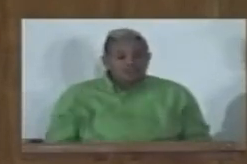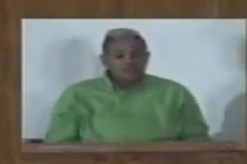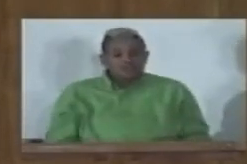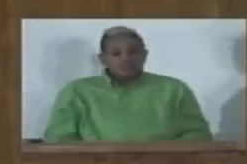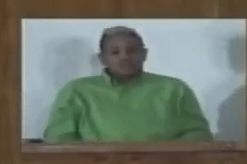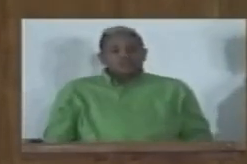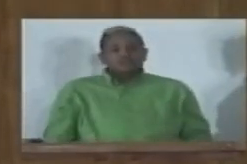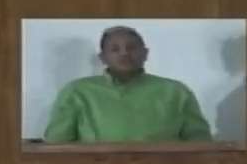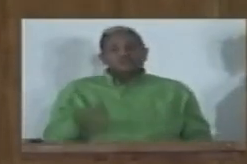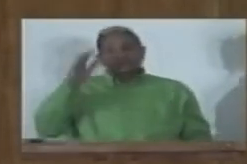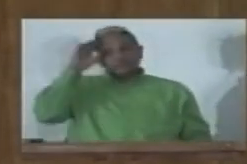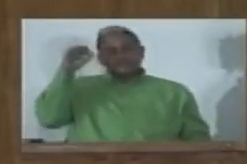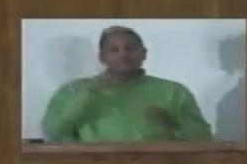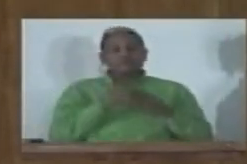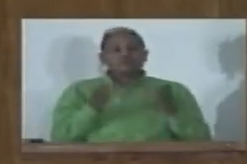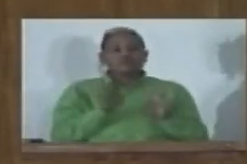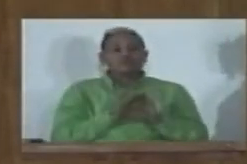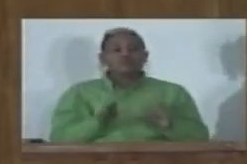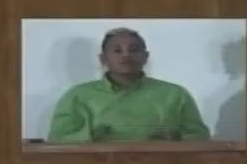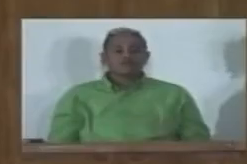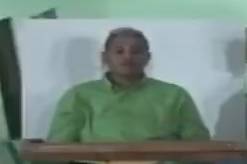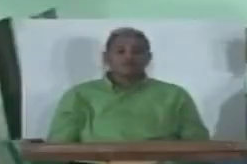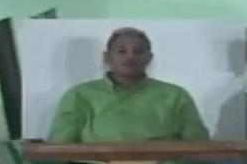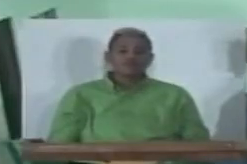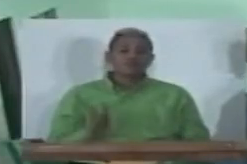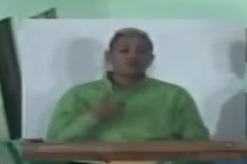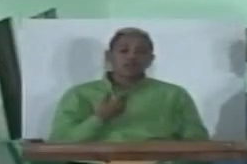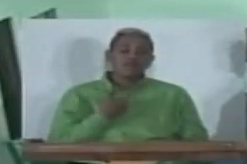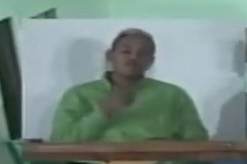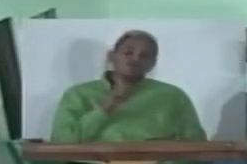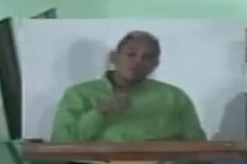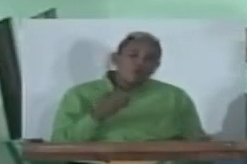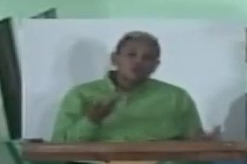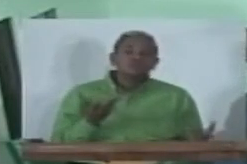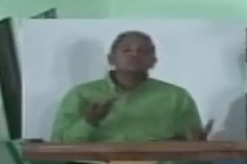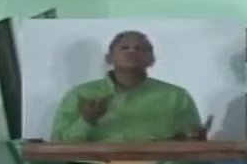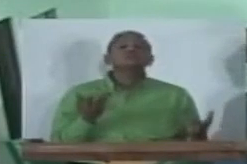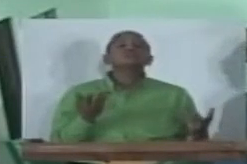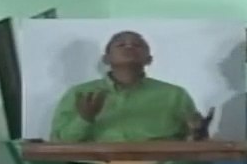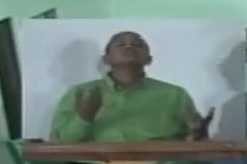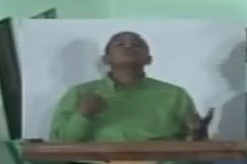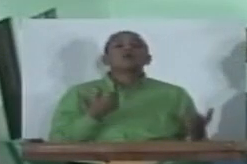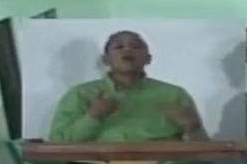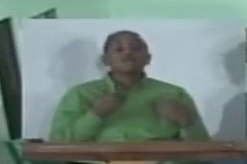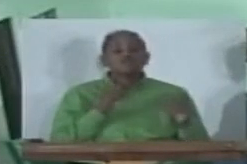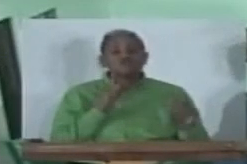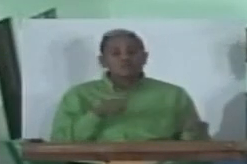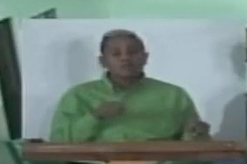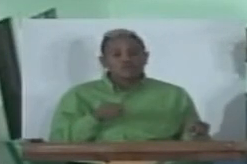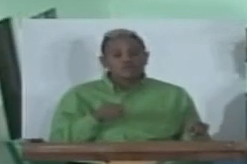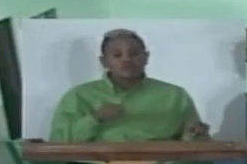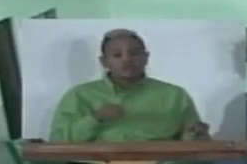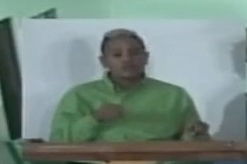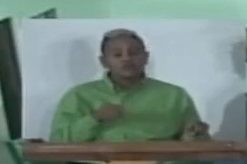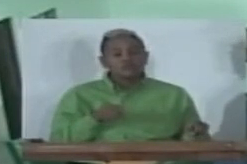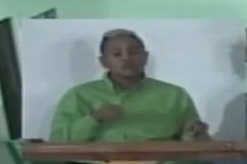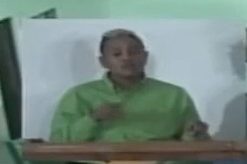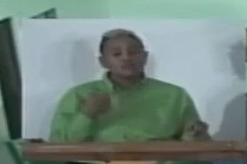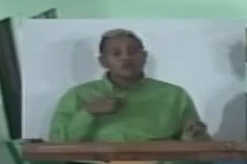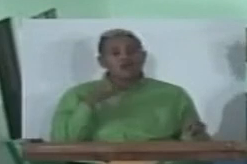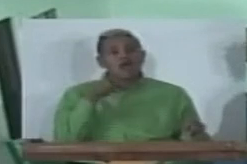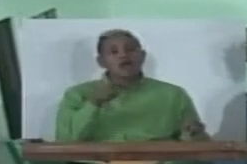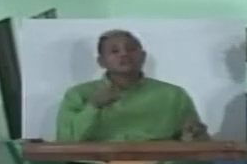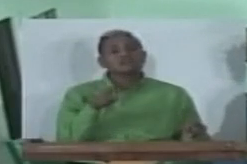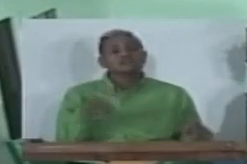President, in closing, we have the report. We have the report, Mr. President. And we just ask us